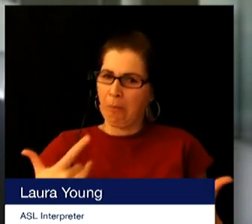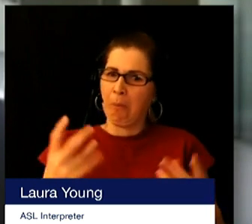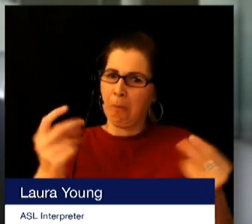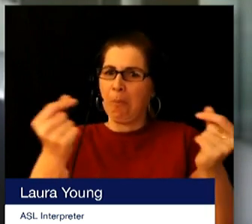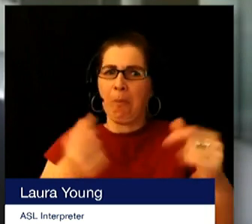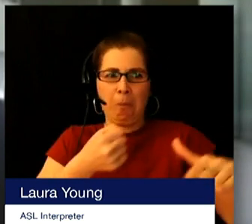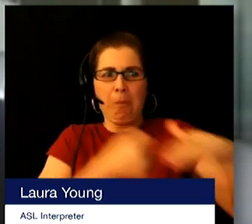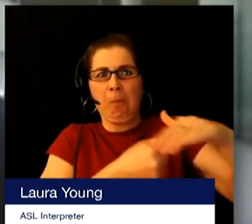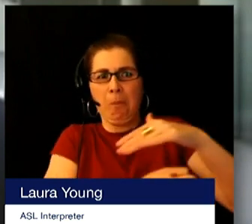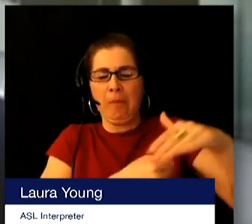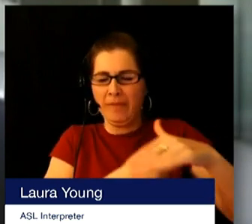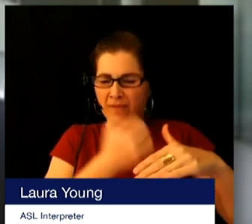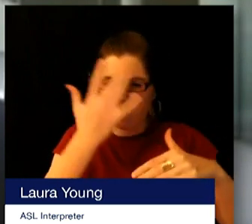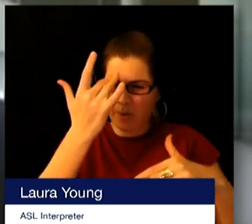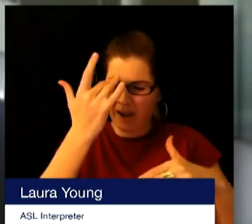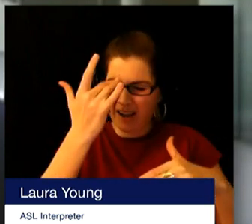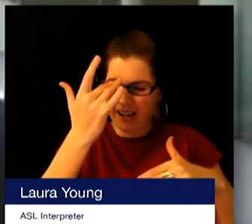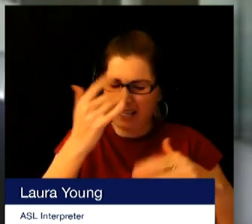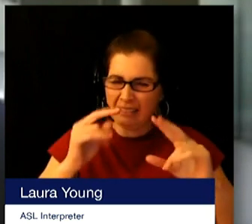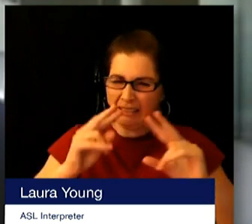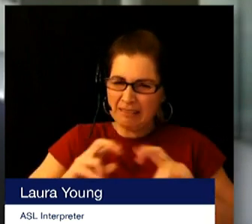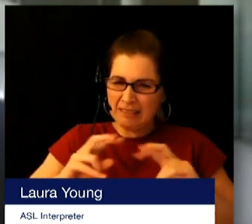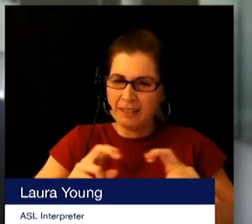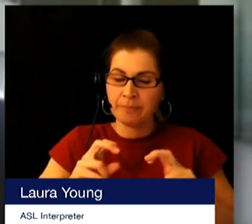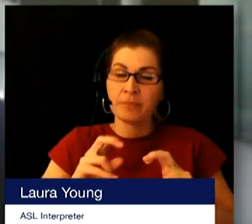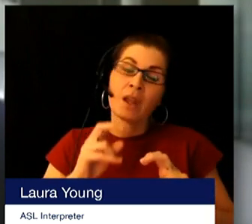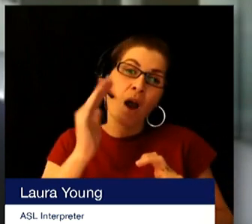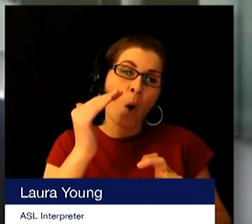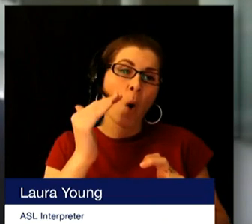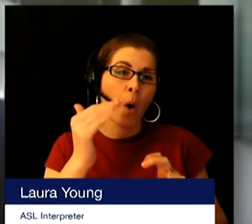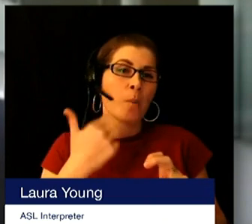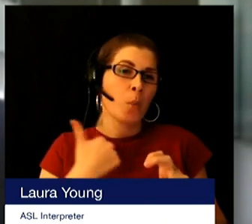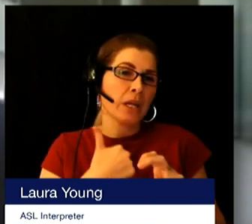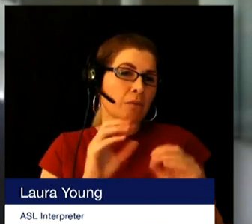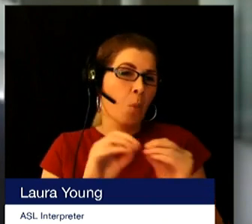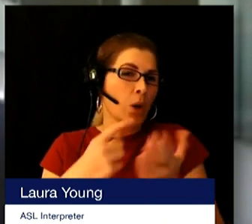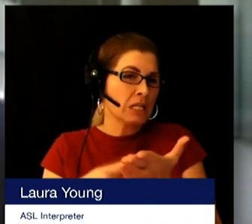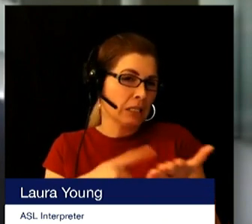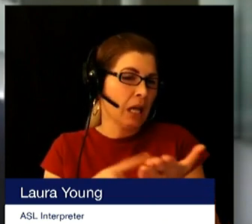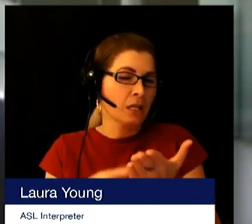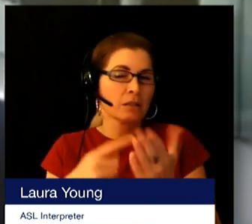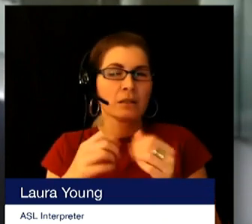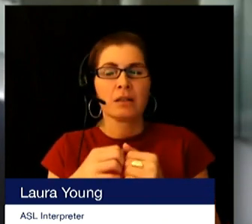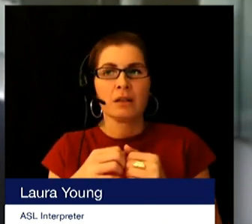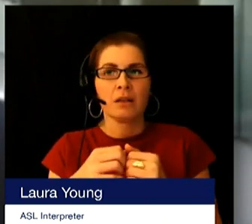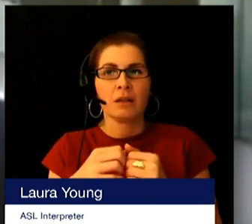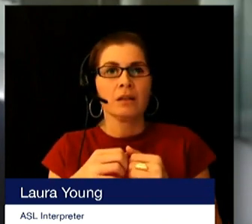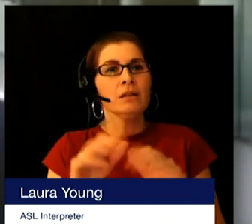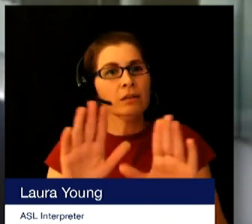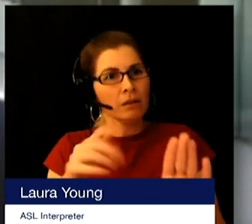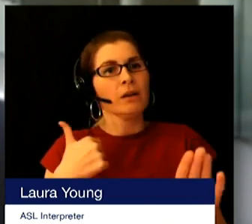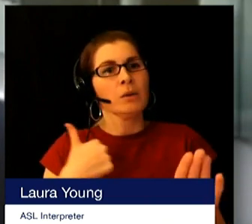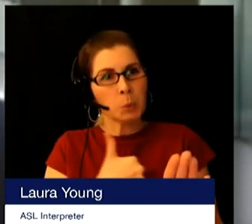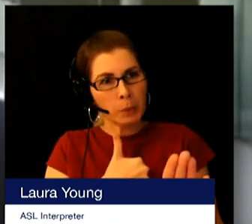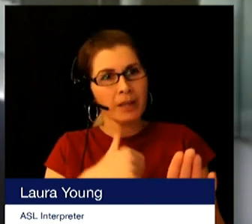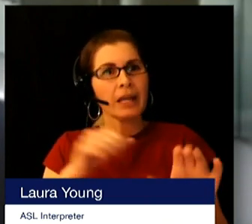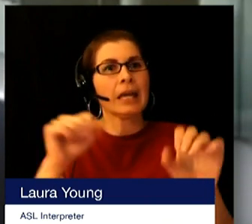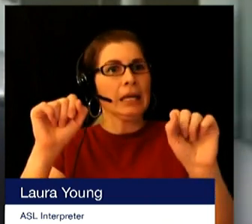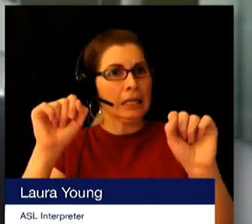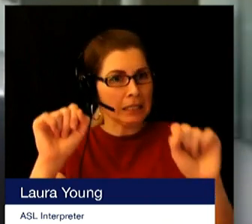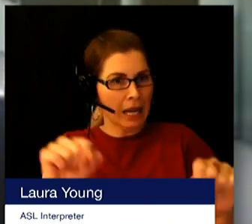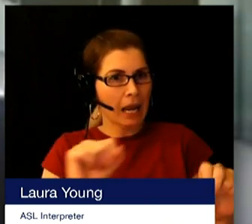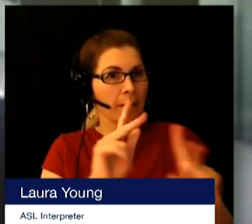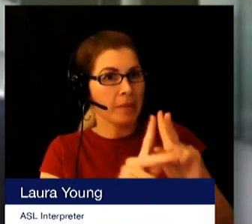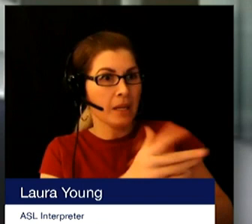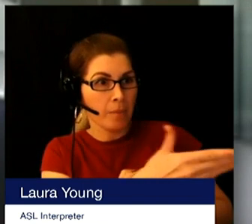And I think one of the things we've learned, and I hope we get to talk about that some more, is that we can, in fact, dramatically reduce the